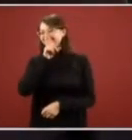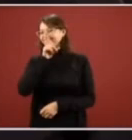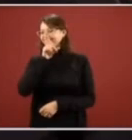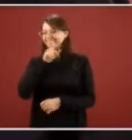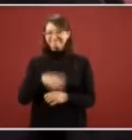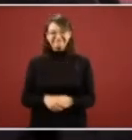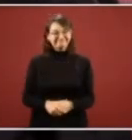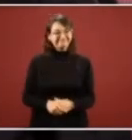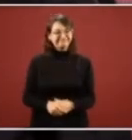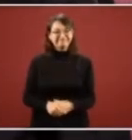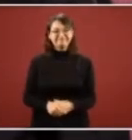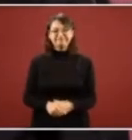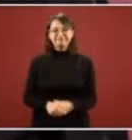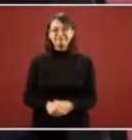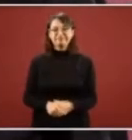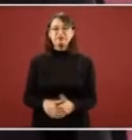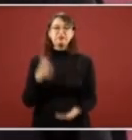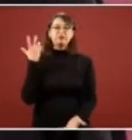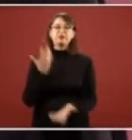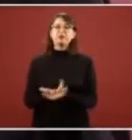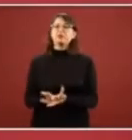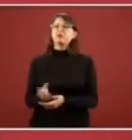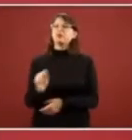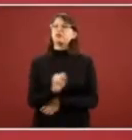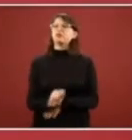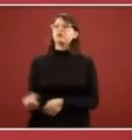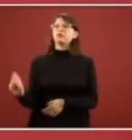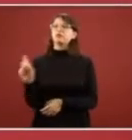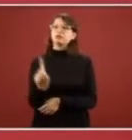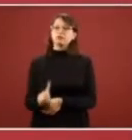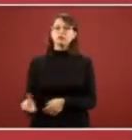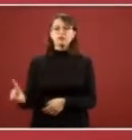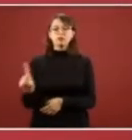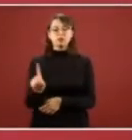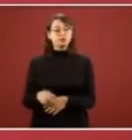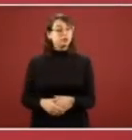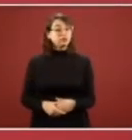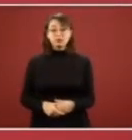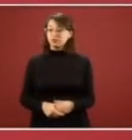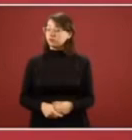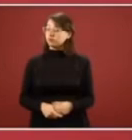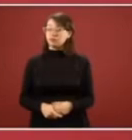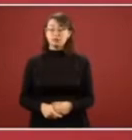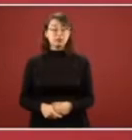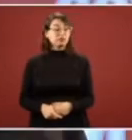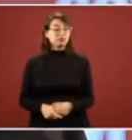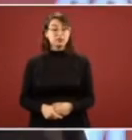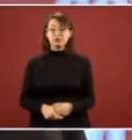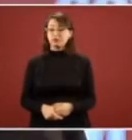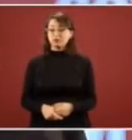Y descansar sábado y domingo, and resting no. Saturday or Sunday, no.